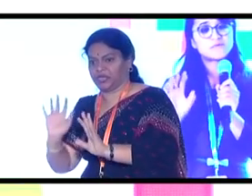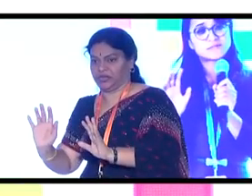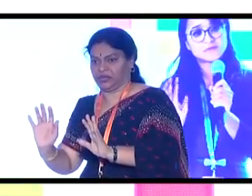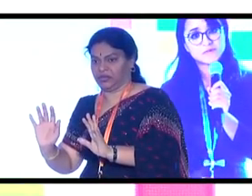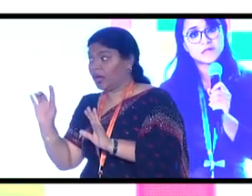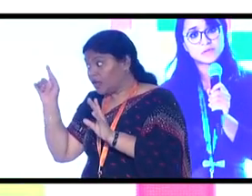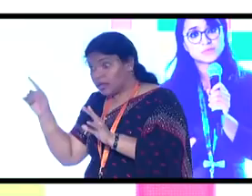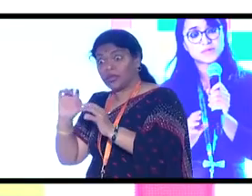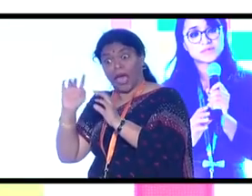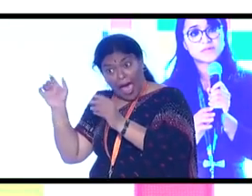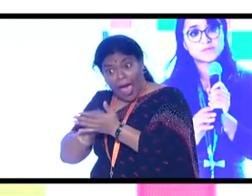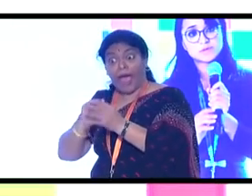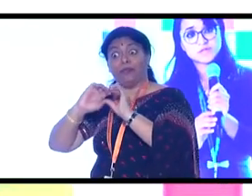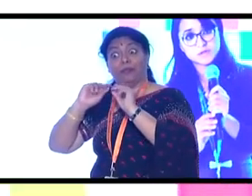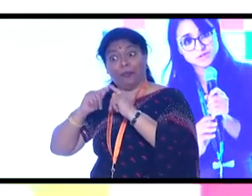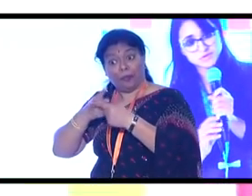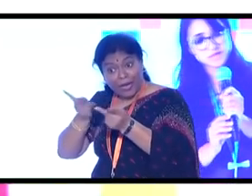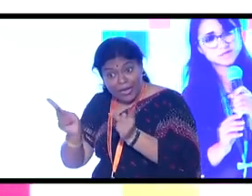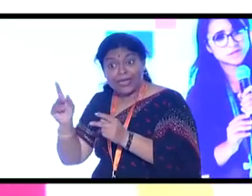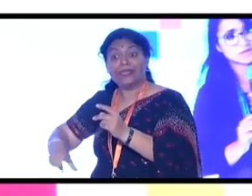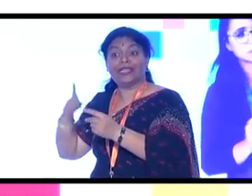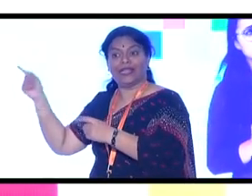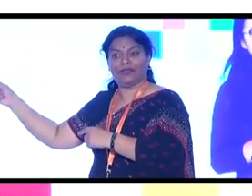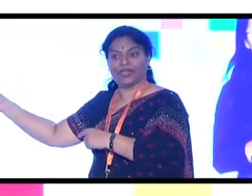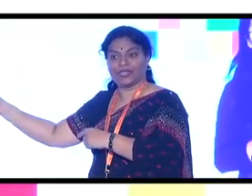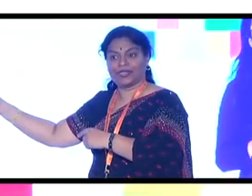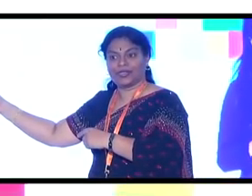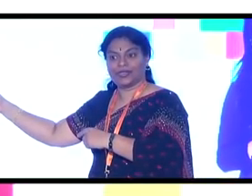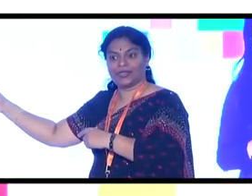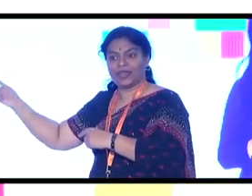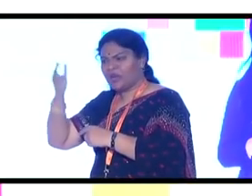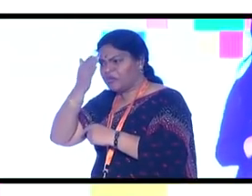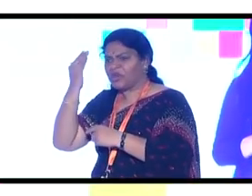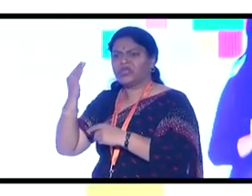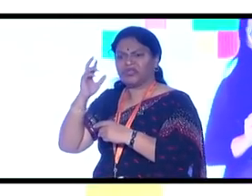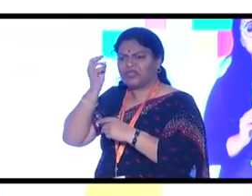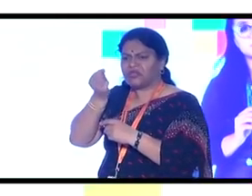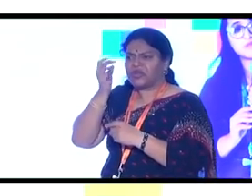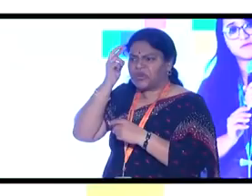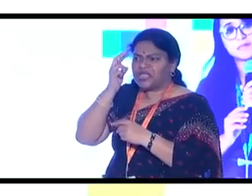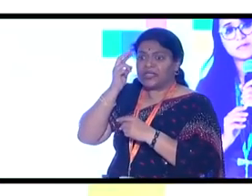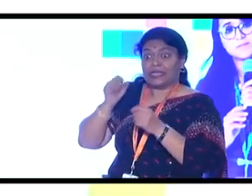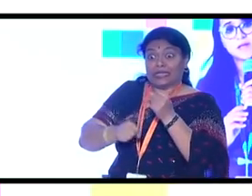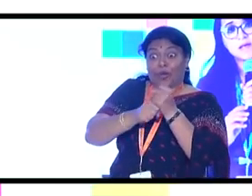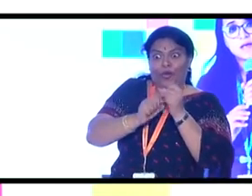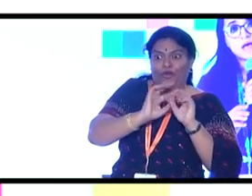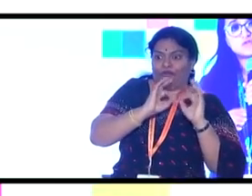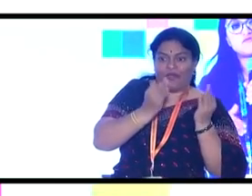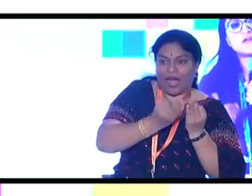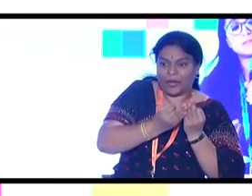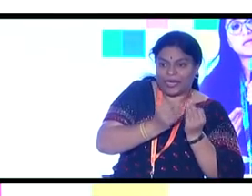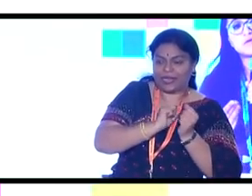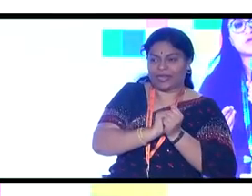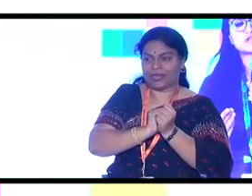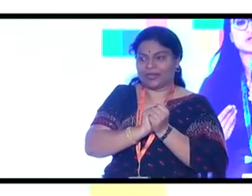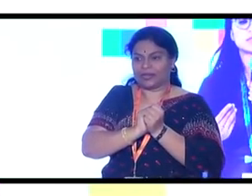I was living alone because I was not able to get, because of some reasons, support of my family. And to fund